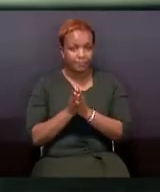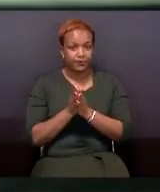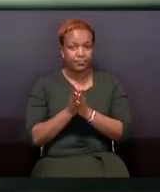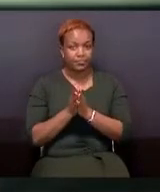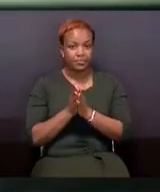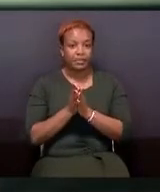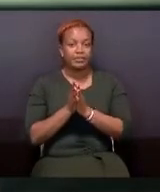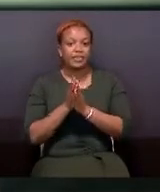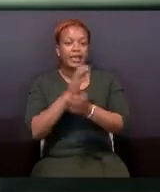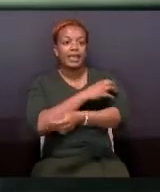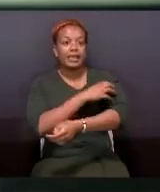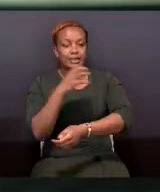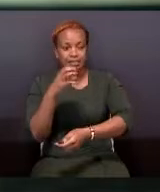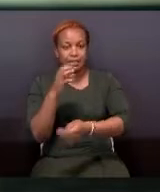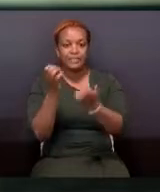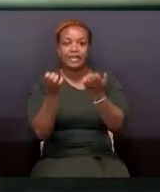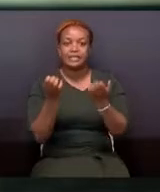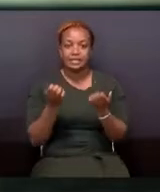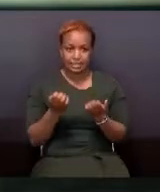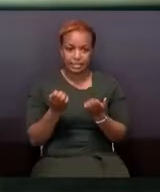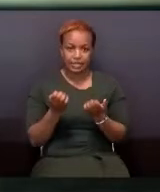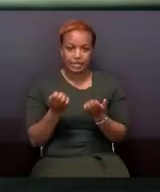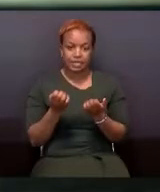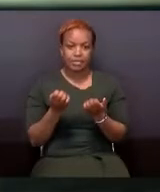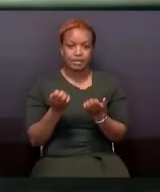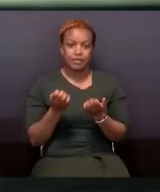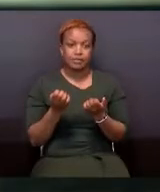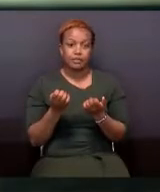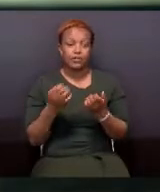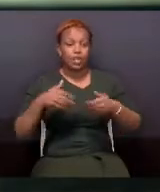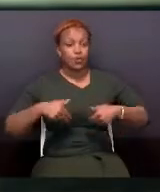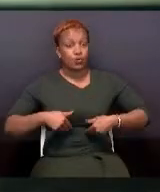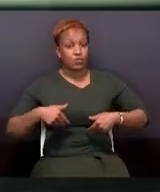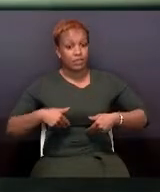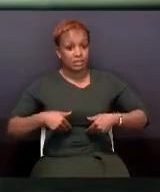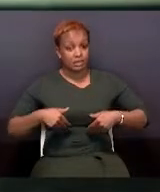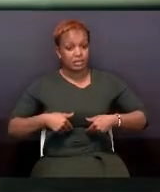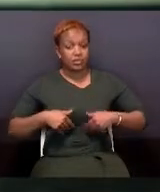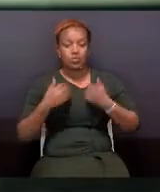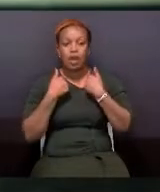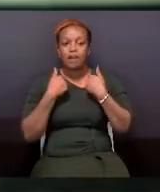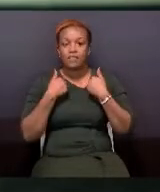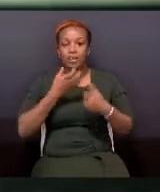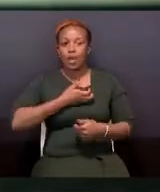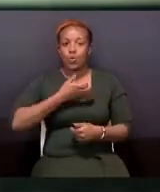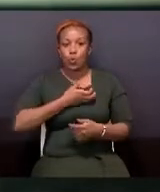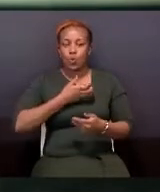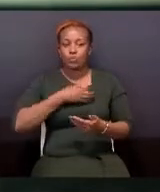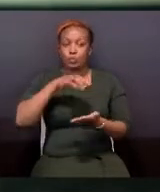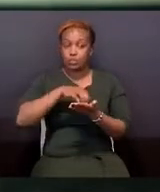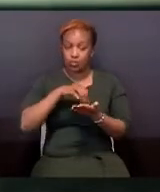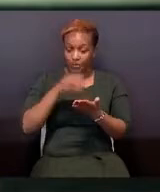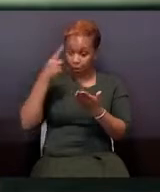the energy, the need of the youth to take their positions, their rightful